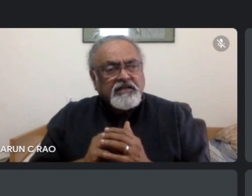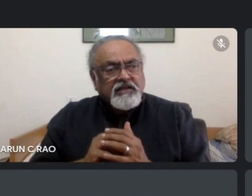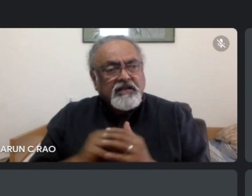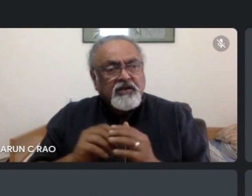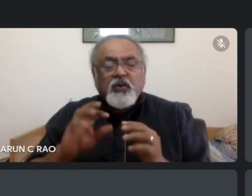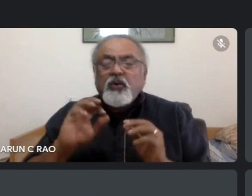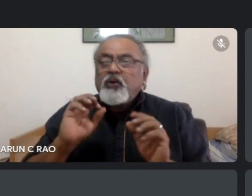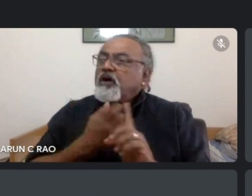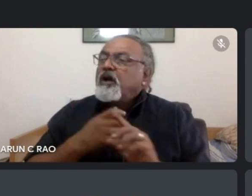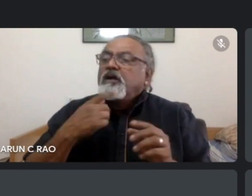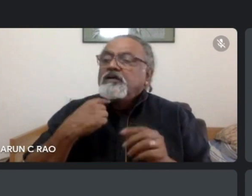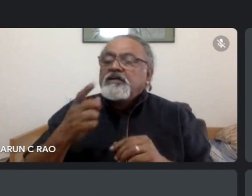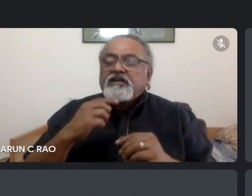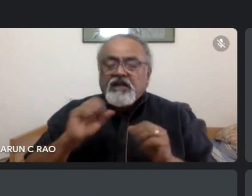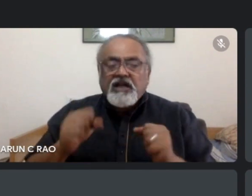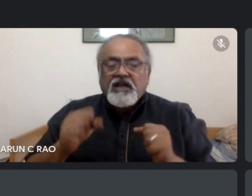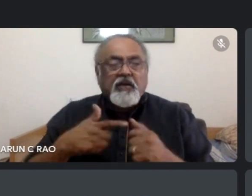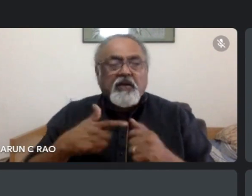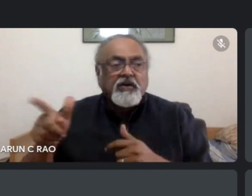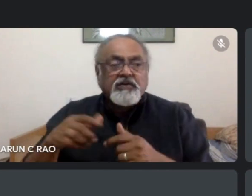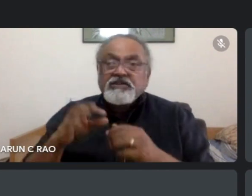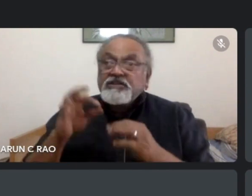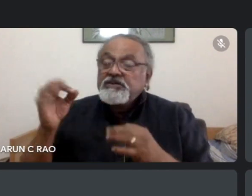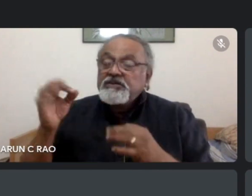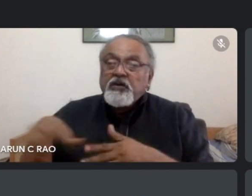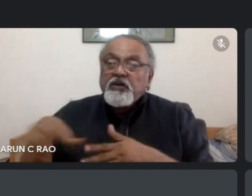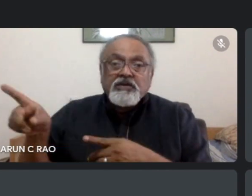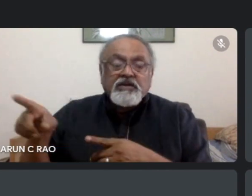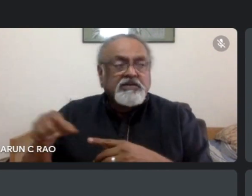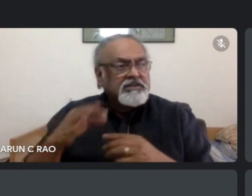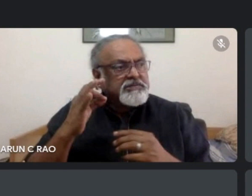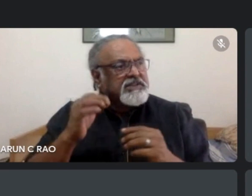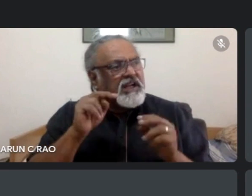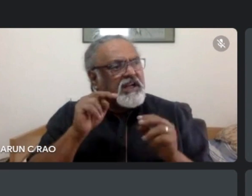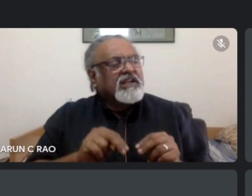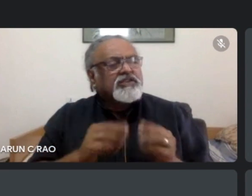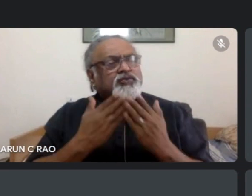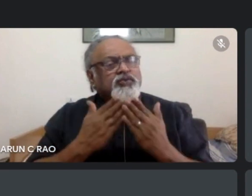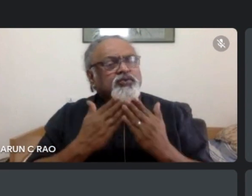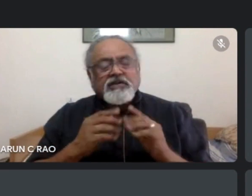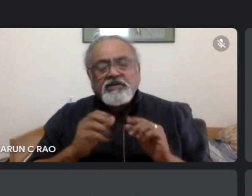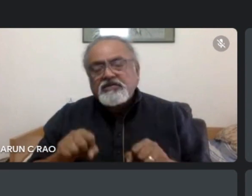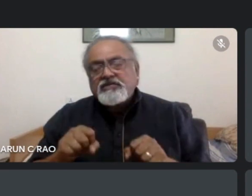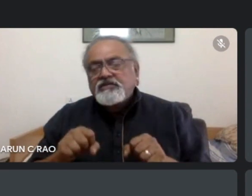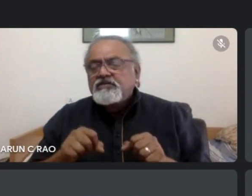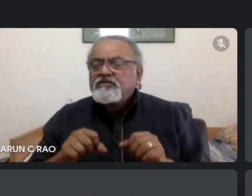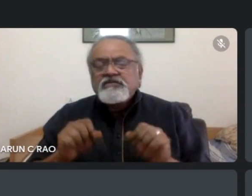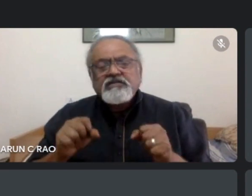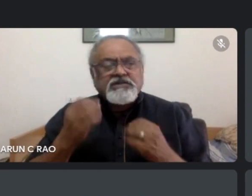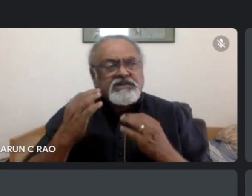I went to this place. Is that not a special needs school?" I'd say yes, it's a special needs school,